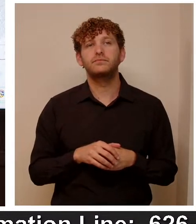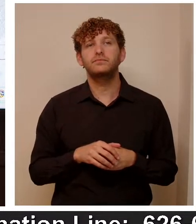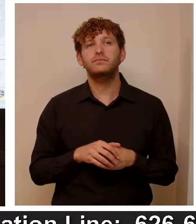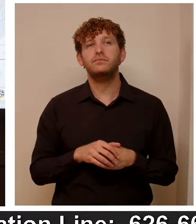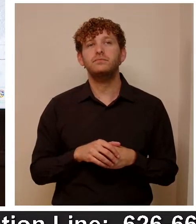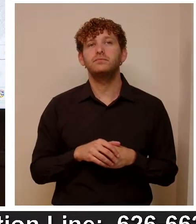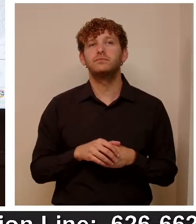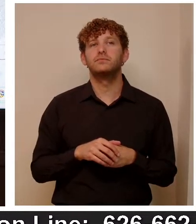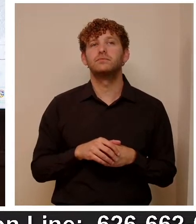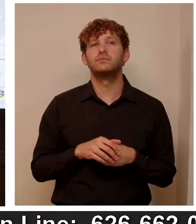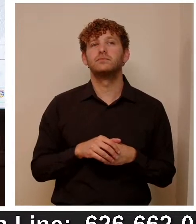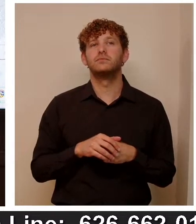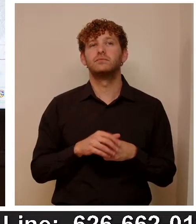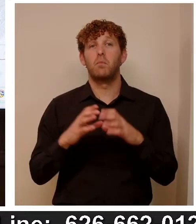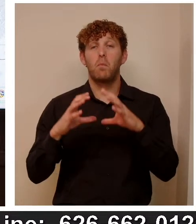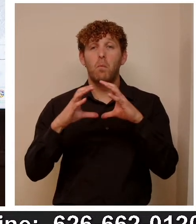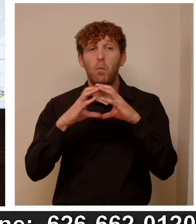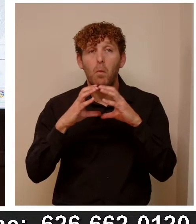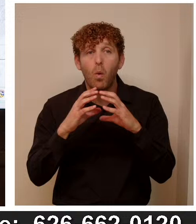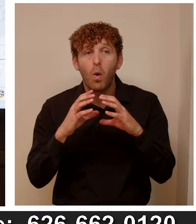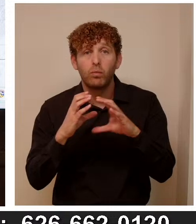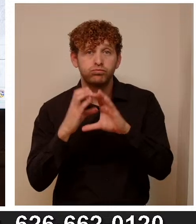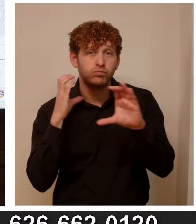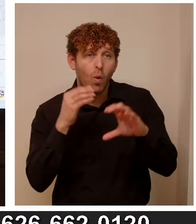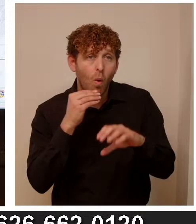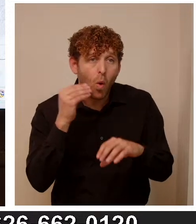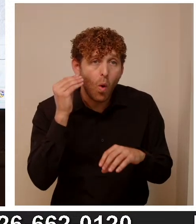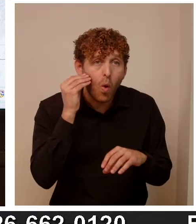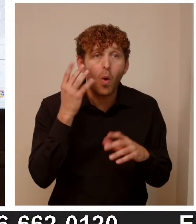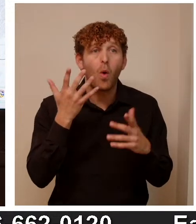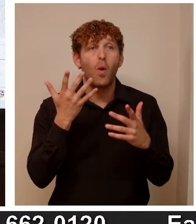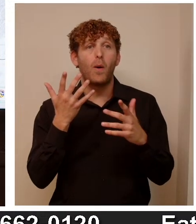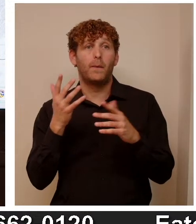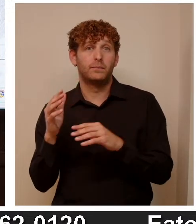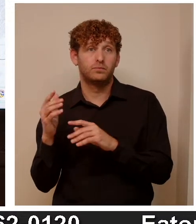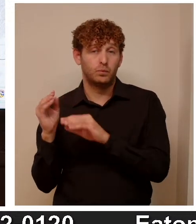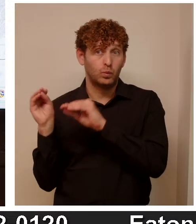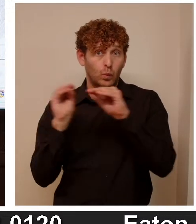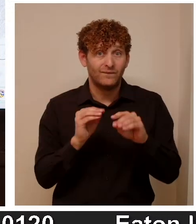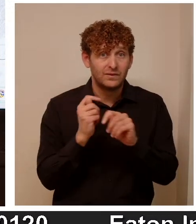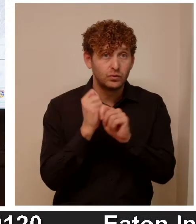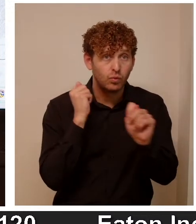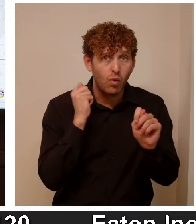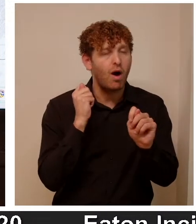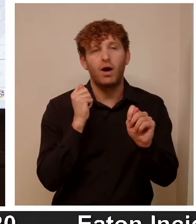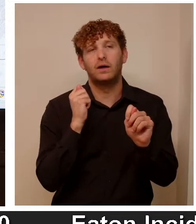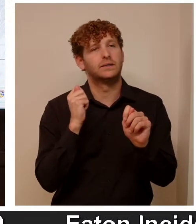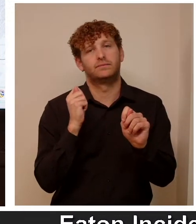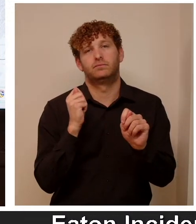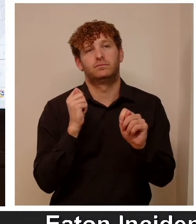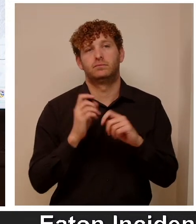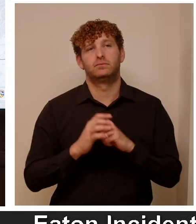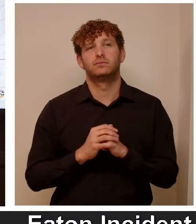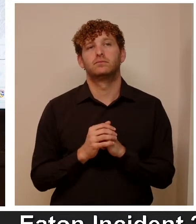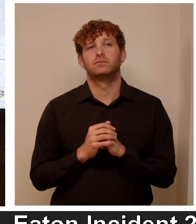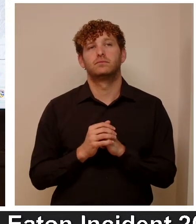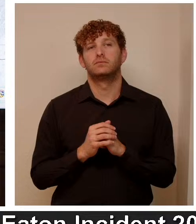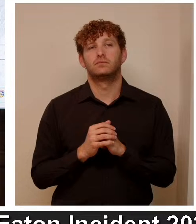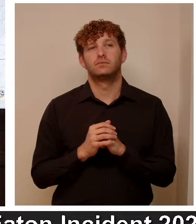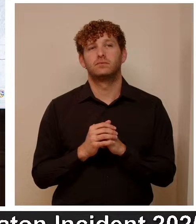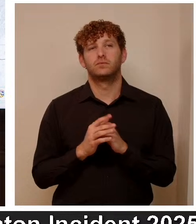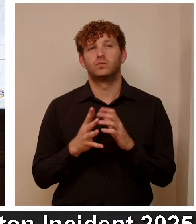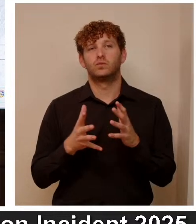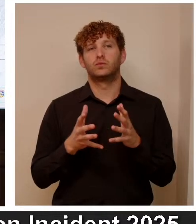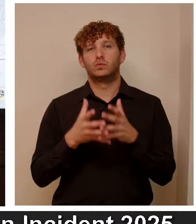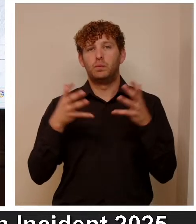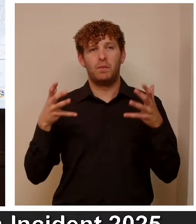motorhomes or trailers or moving trucks at this time. There's still a lot of utility trucks and emergency vehicles